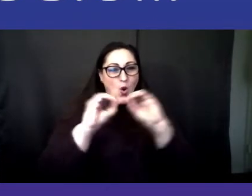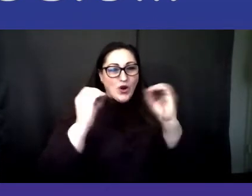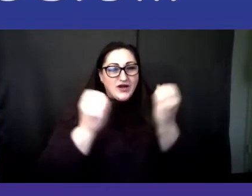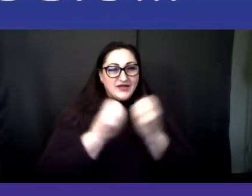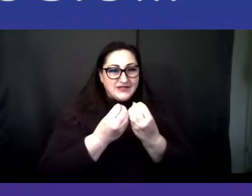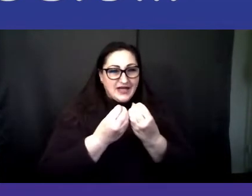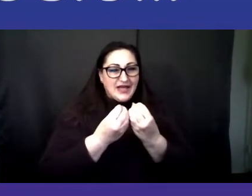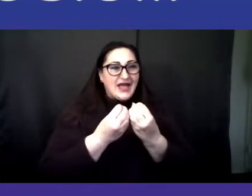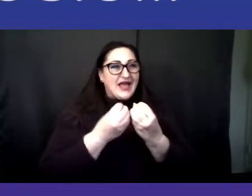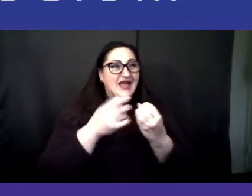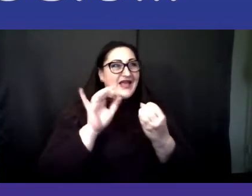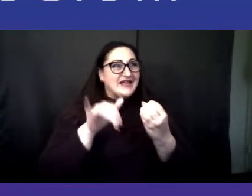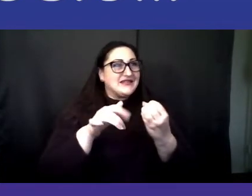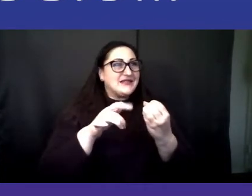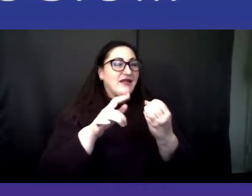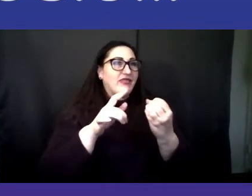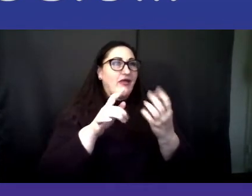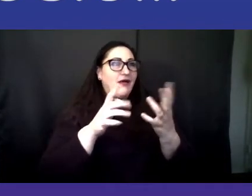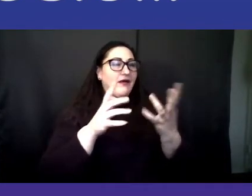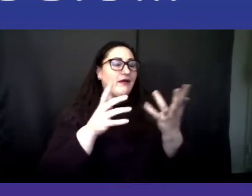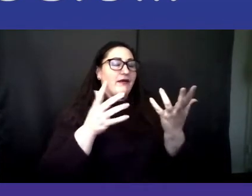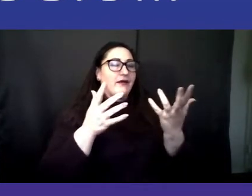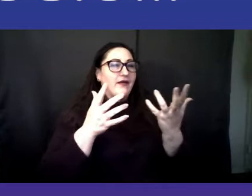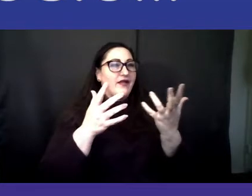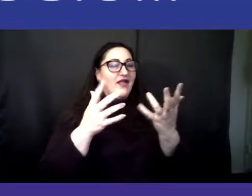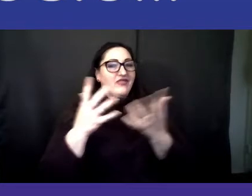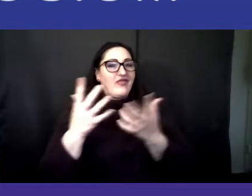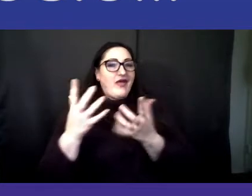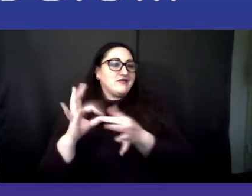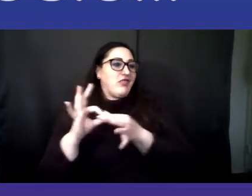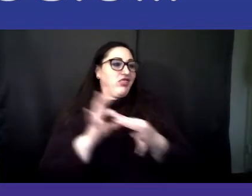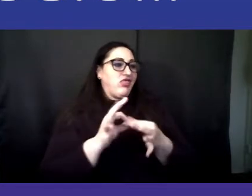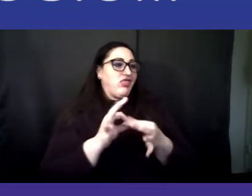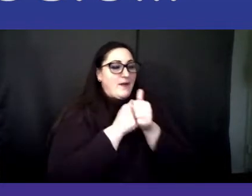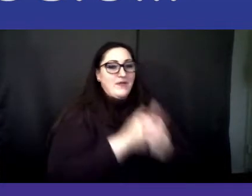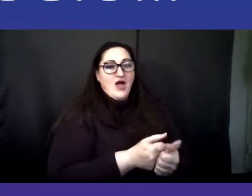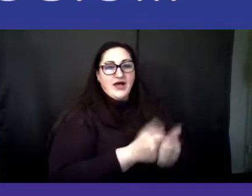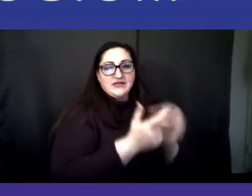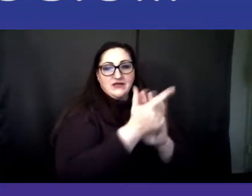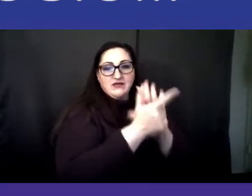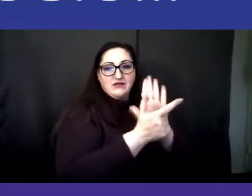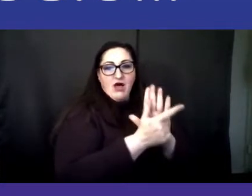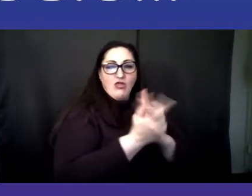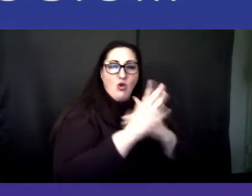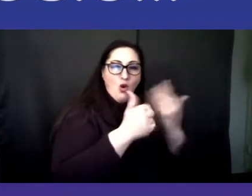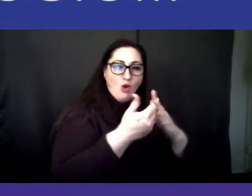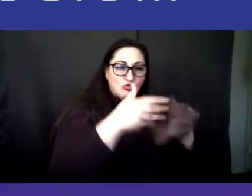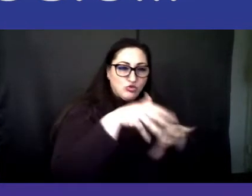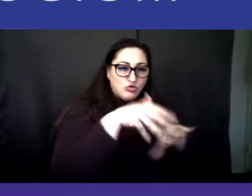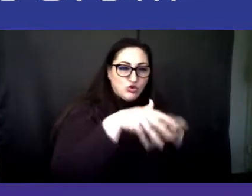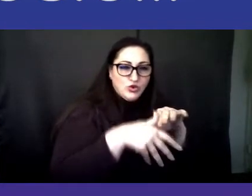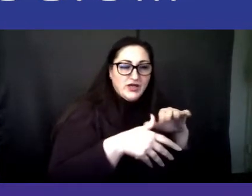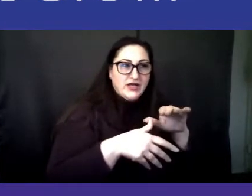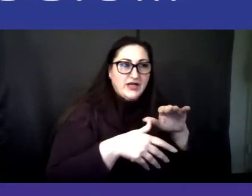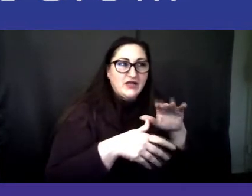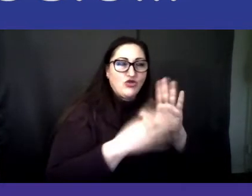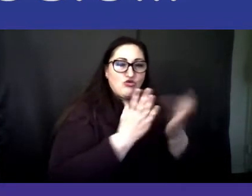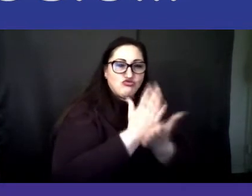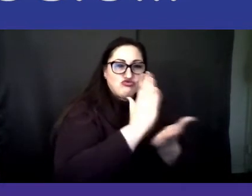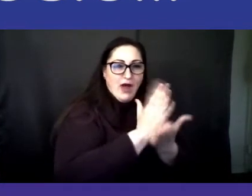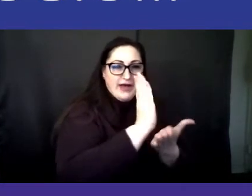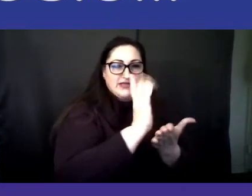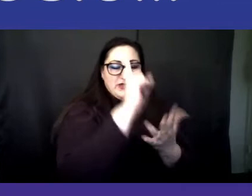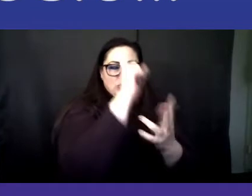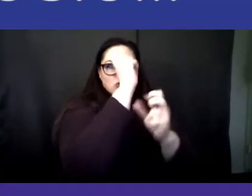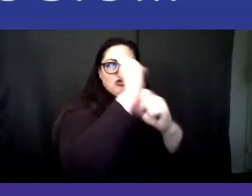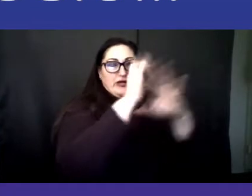law, and things that are rooted in a rights tradition that are actually really hard to imagine beyond. So dreaming beyond all of